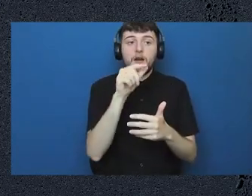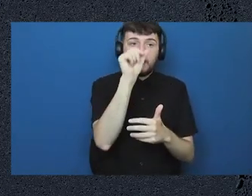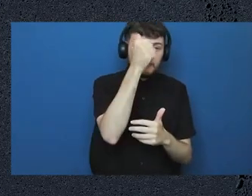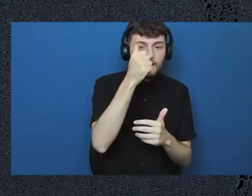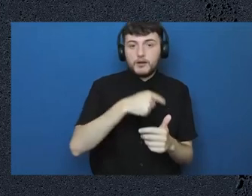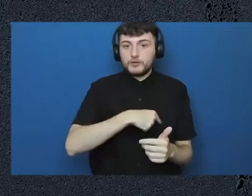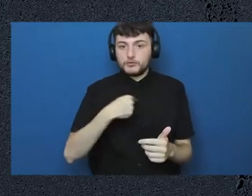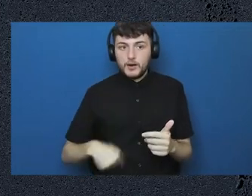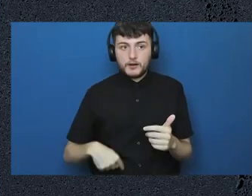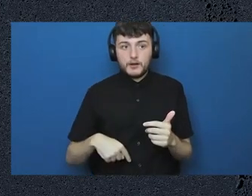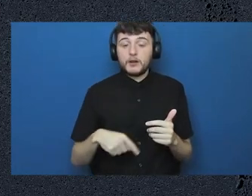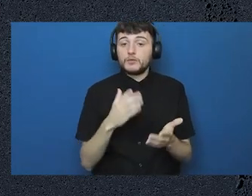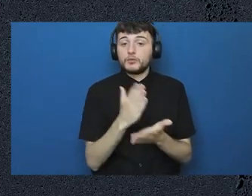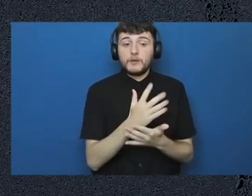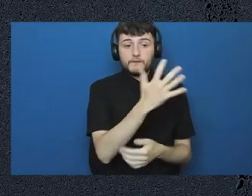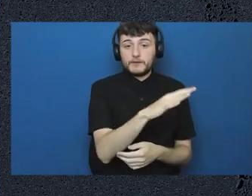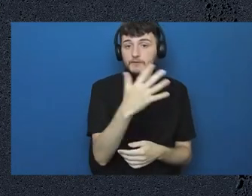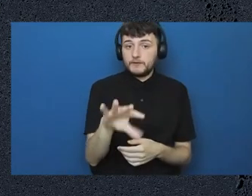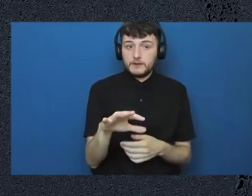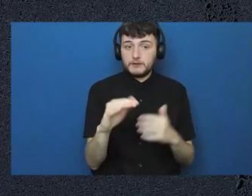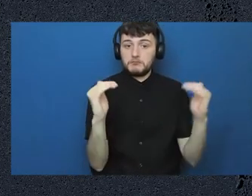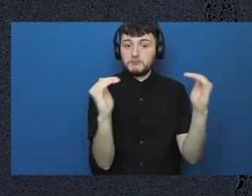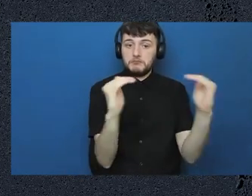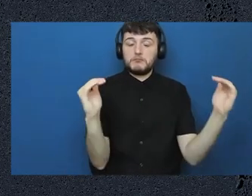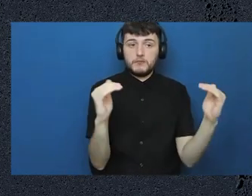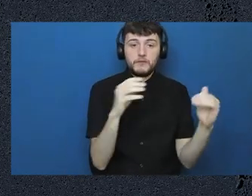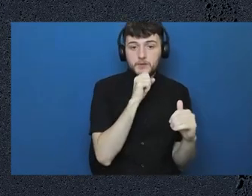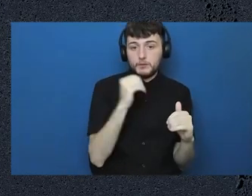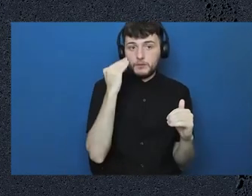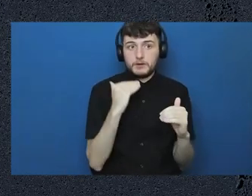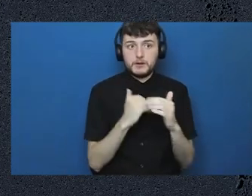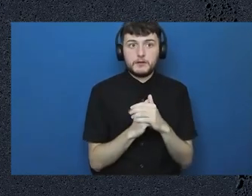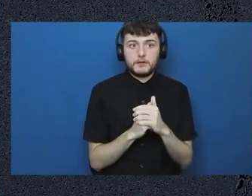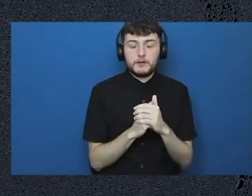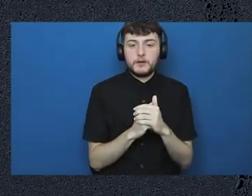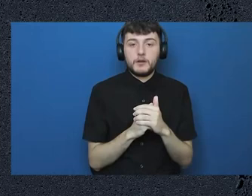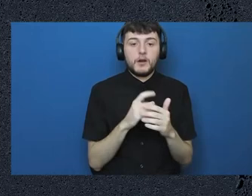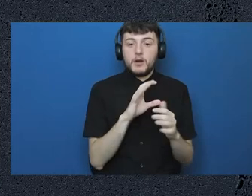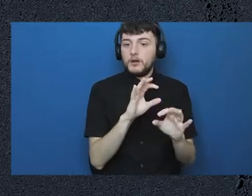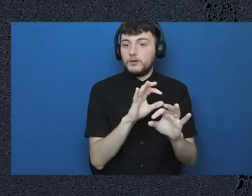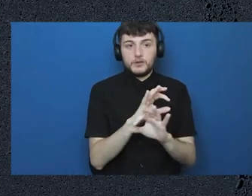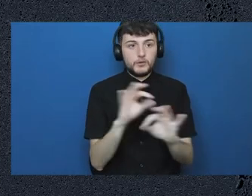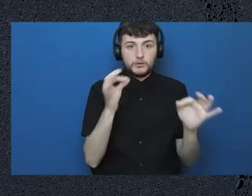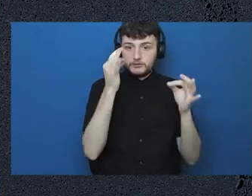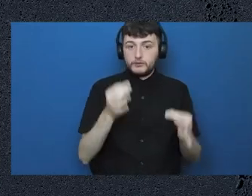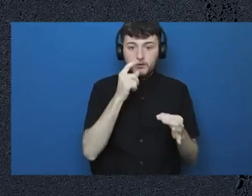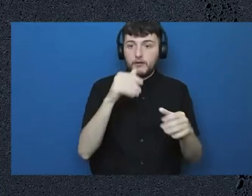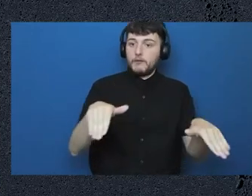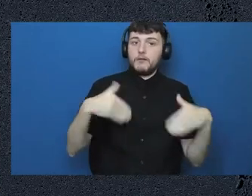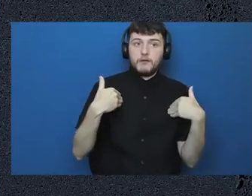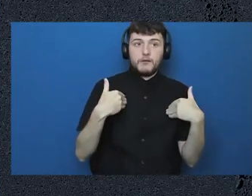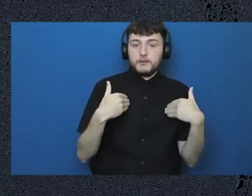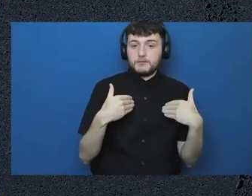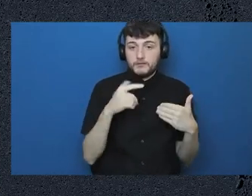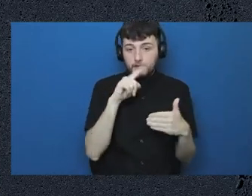actually 50-50. Yeah. And leaving is not an option. As harsh as I make that sound,